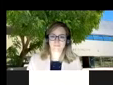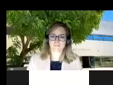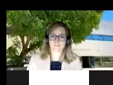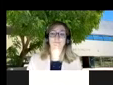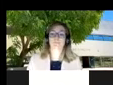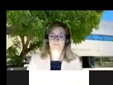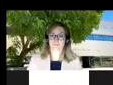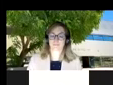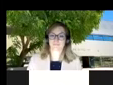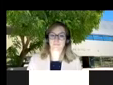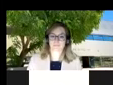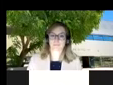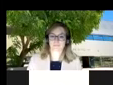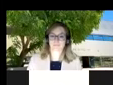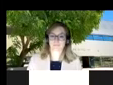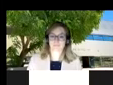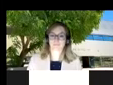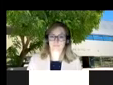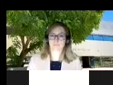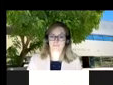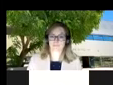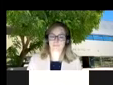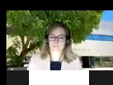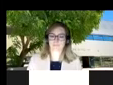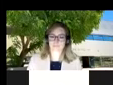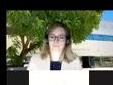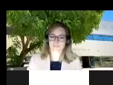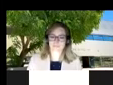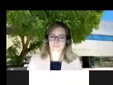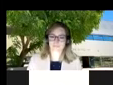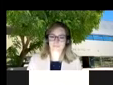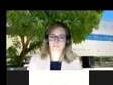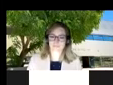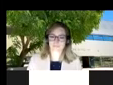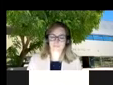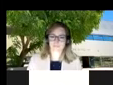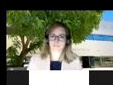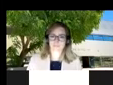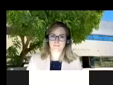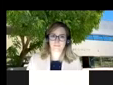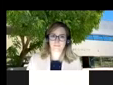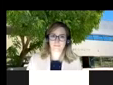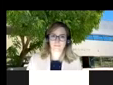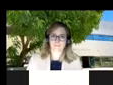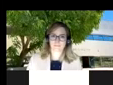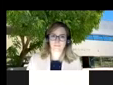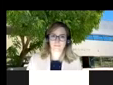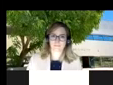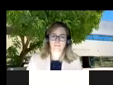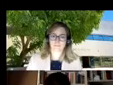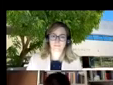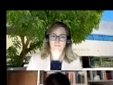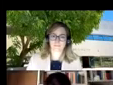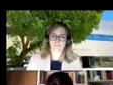European directive currently under negotiation. The directive, just to make it clearer, that